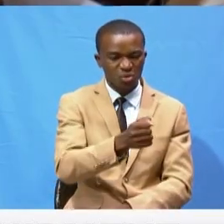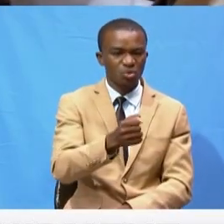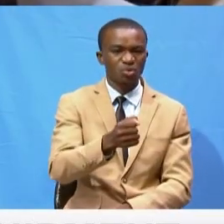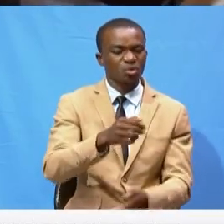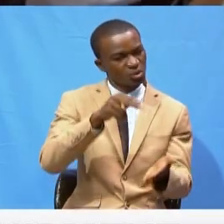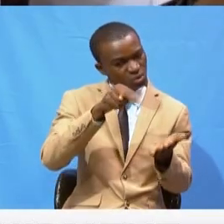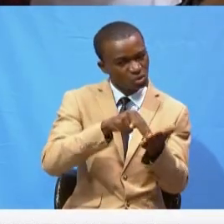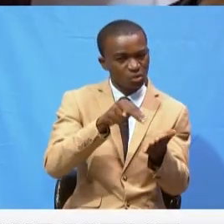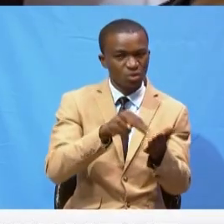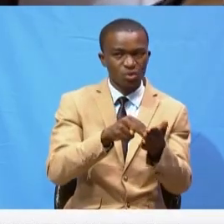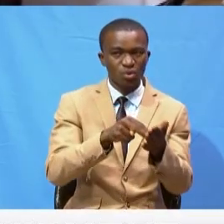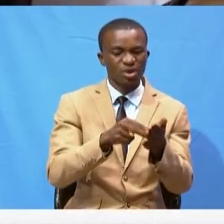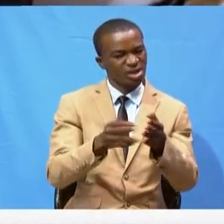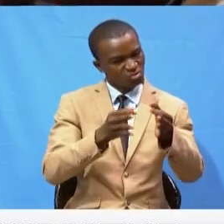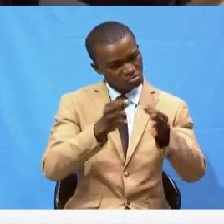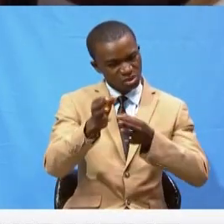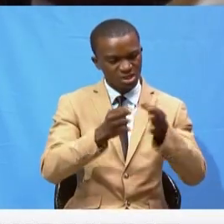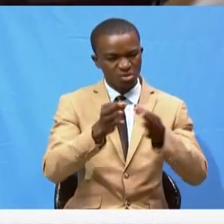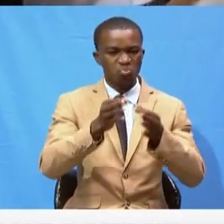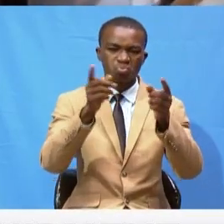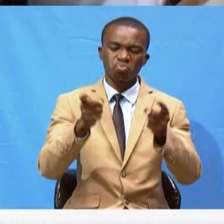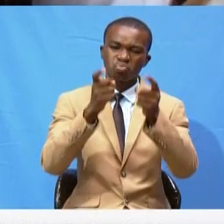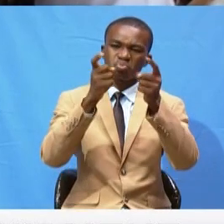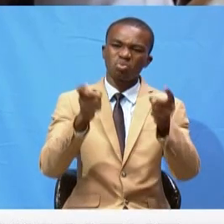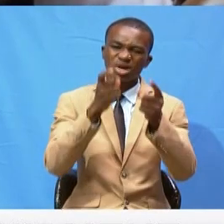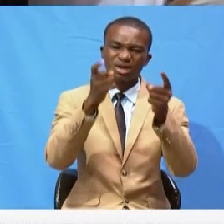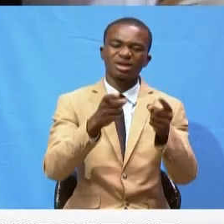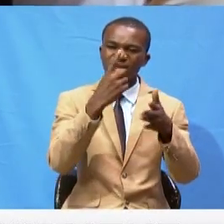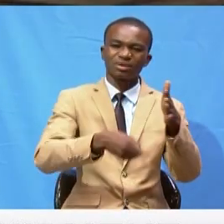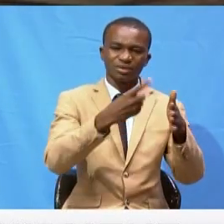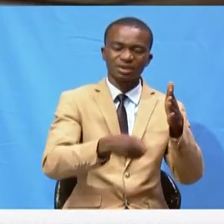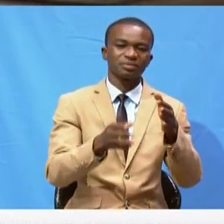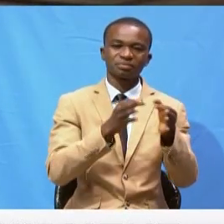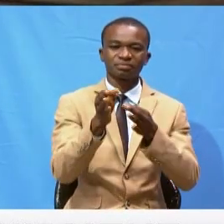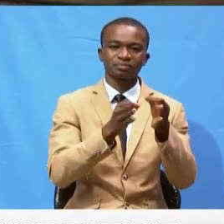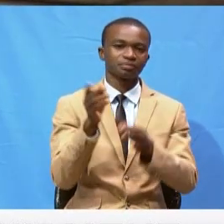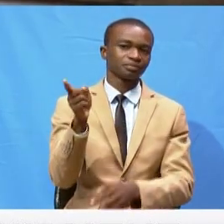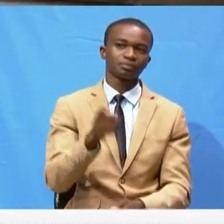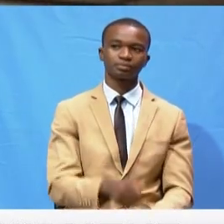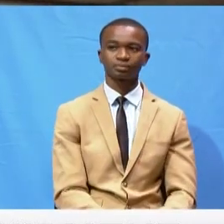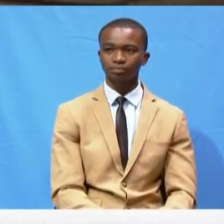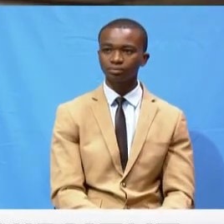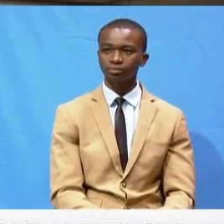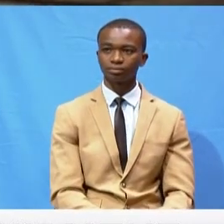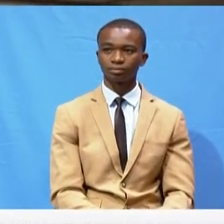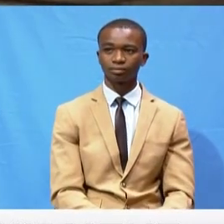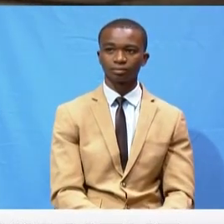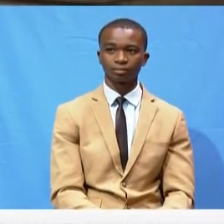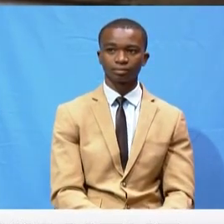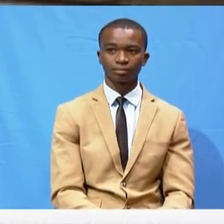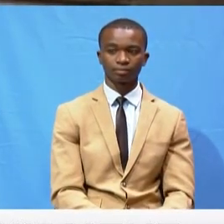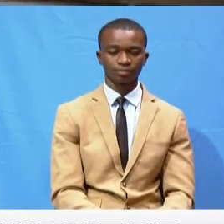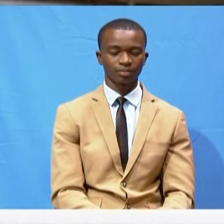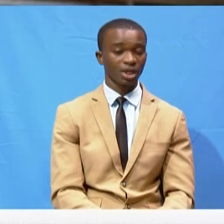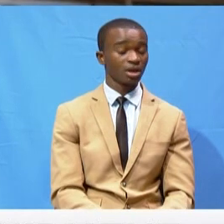now share the successes and challenges at the facility. We also received a modern